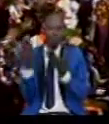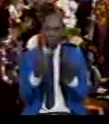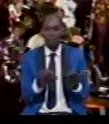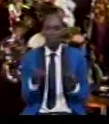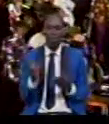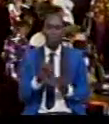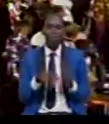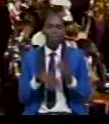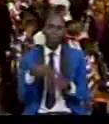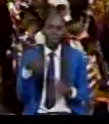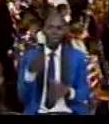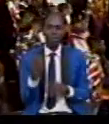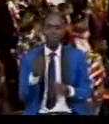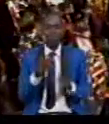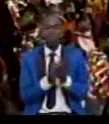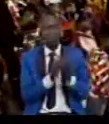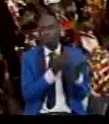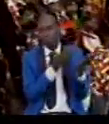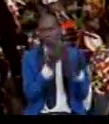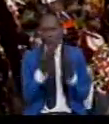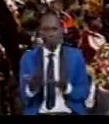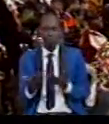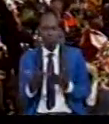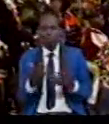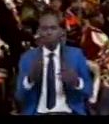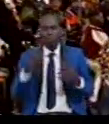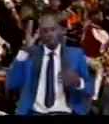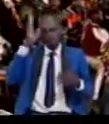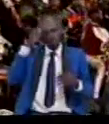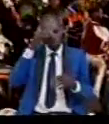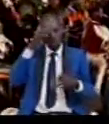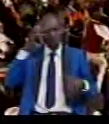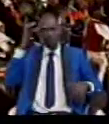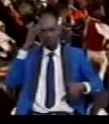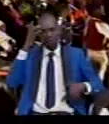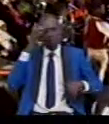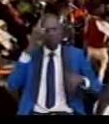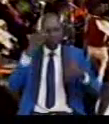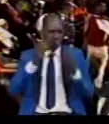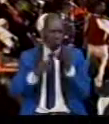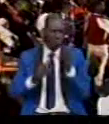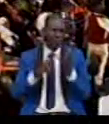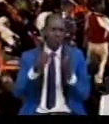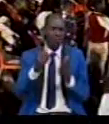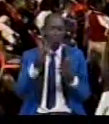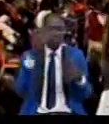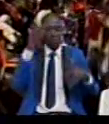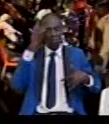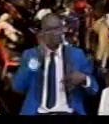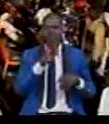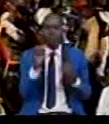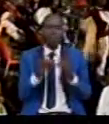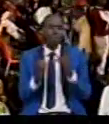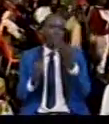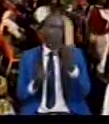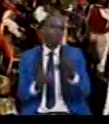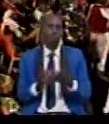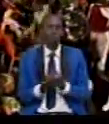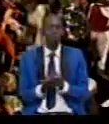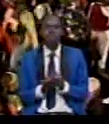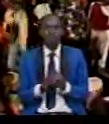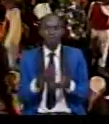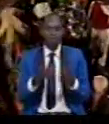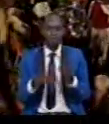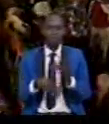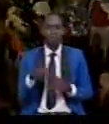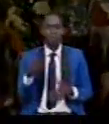call incurable sicknesses, check yourself, that's gone. Start coming out. We are waiting for